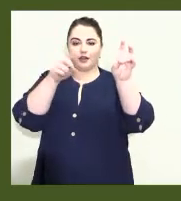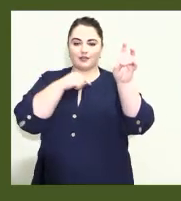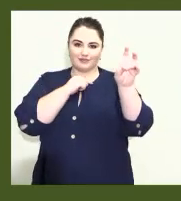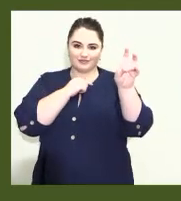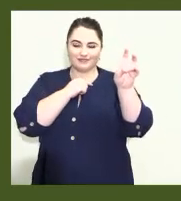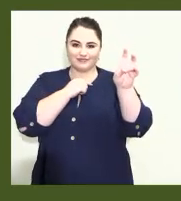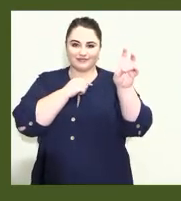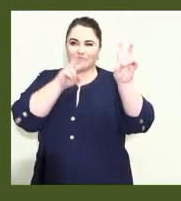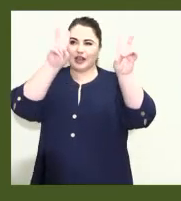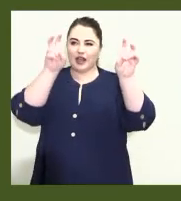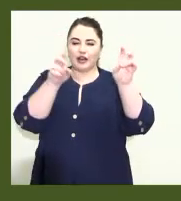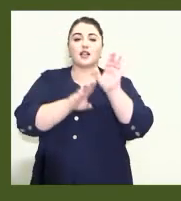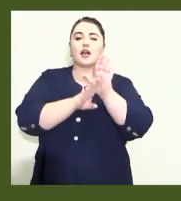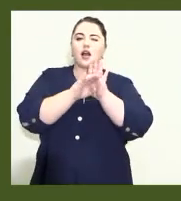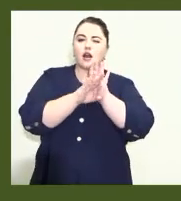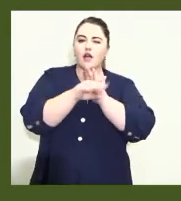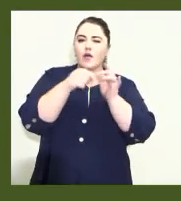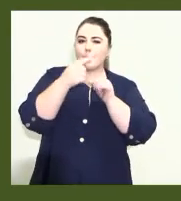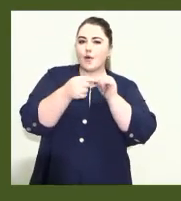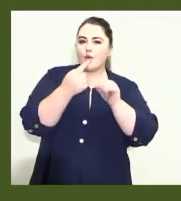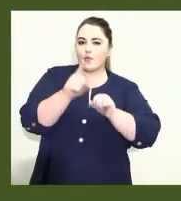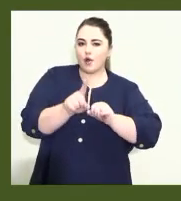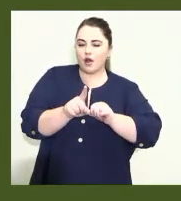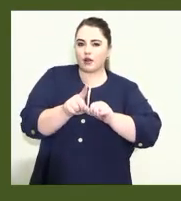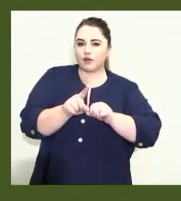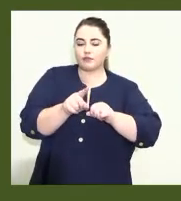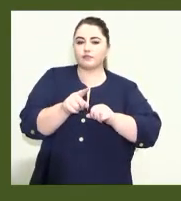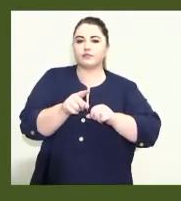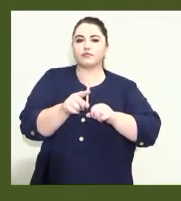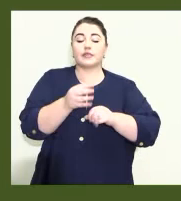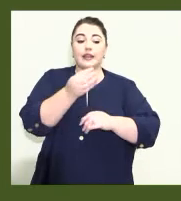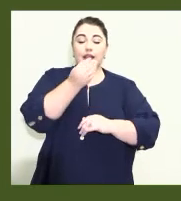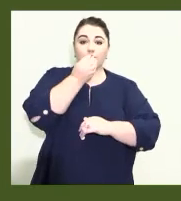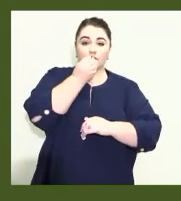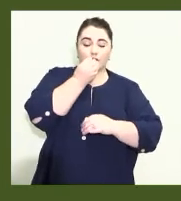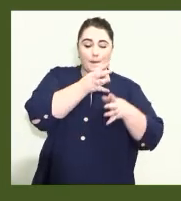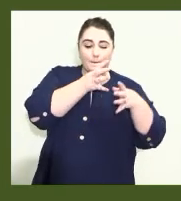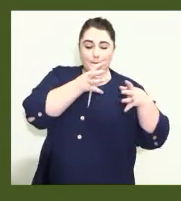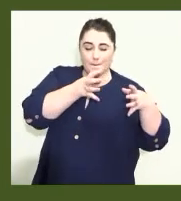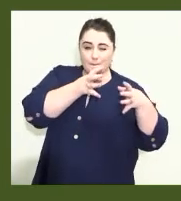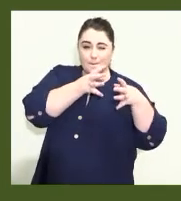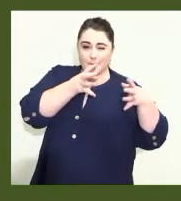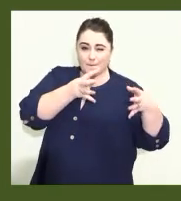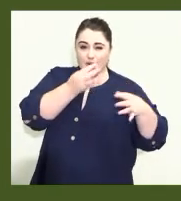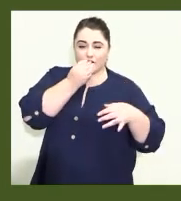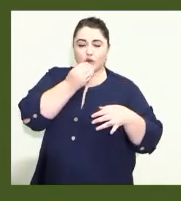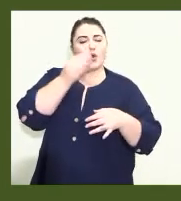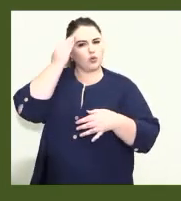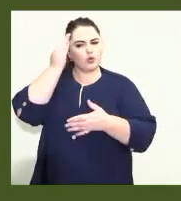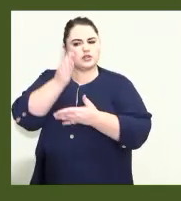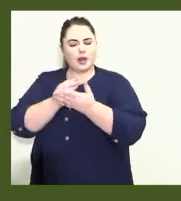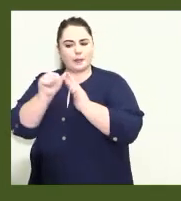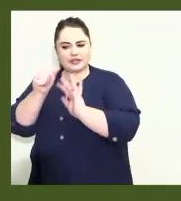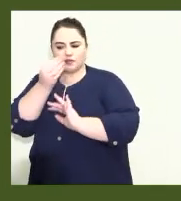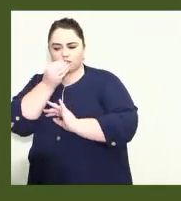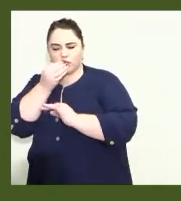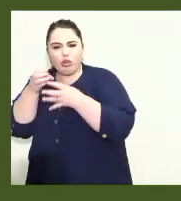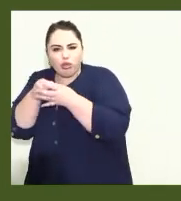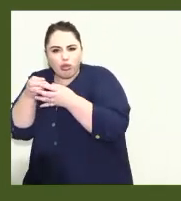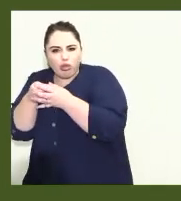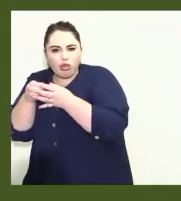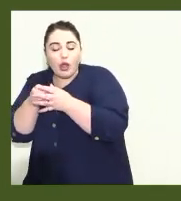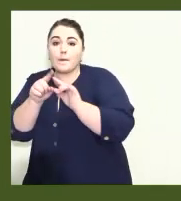heading. What is this graph all about? It's the effects of eating large meals. You know, some people have six meals a